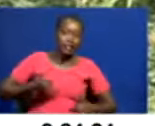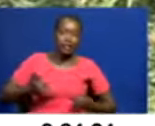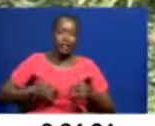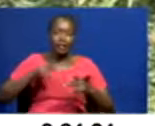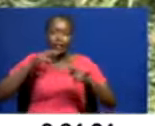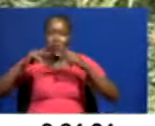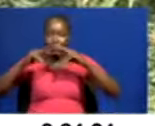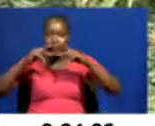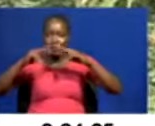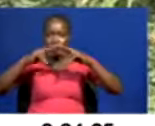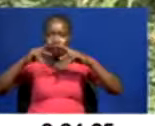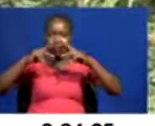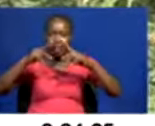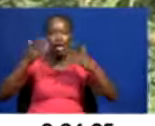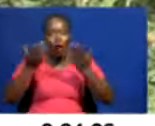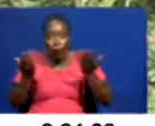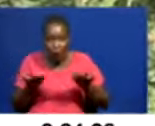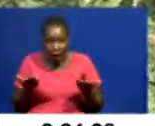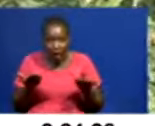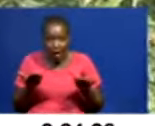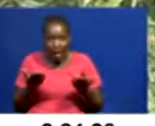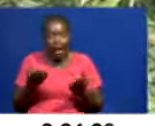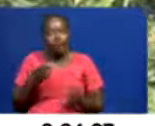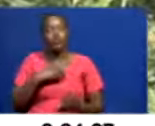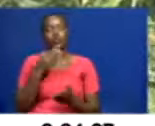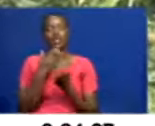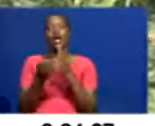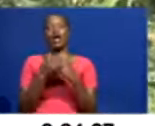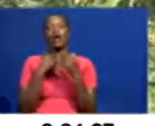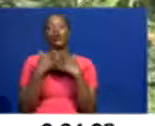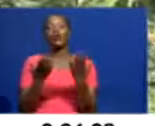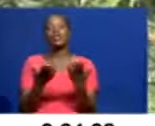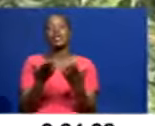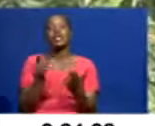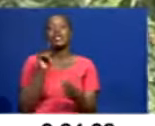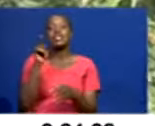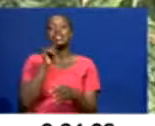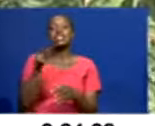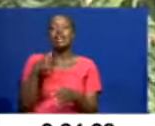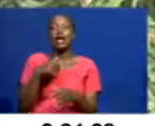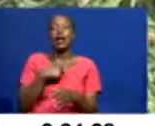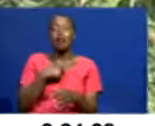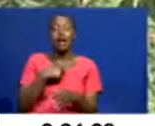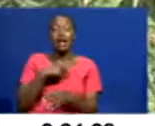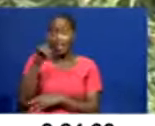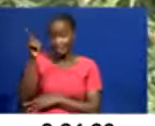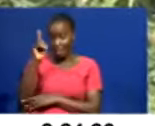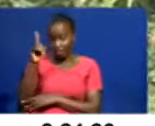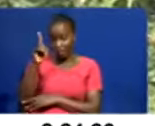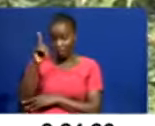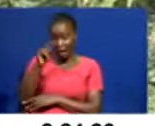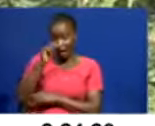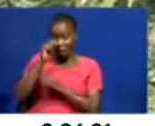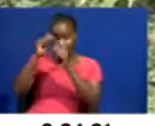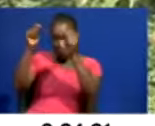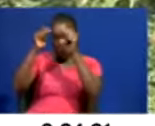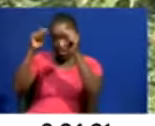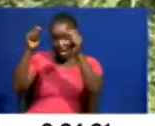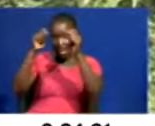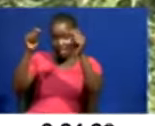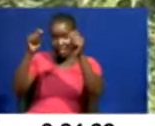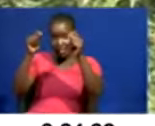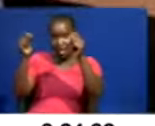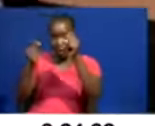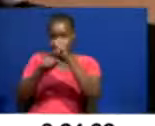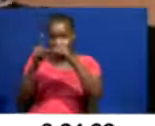mahoteli. Wanapata wapi na ya pension hakuna. Therefore sisi Nairobi tumeitisha protest mwezi